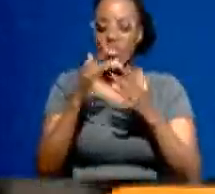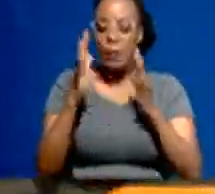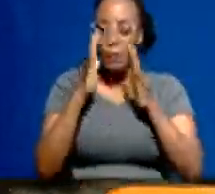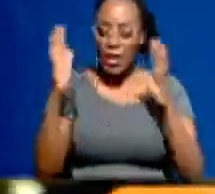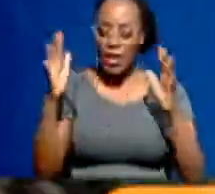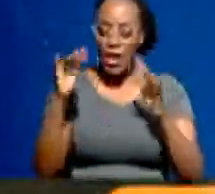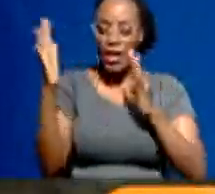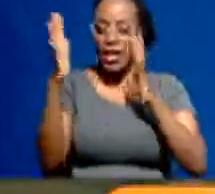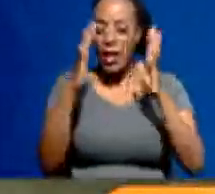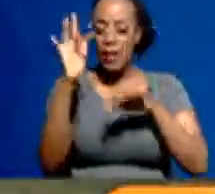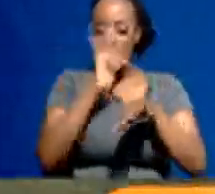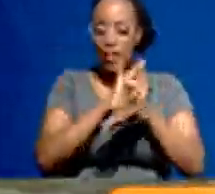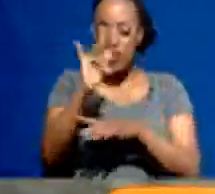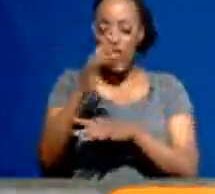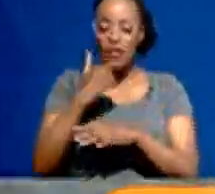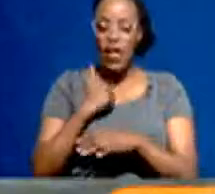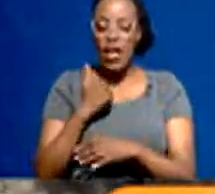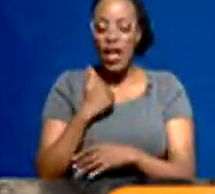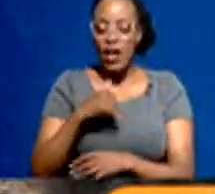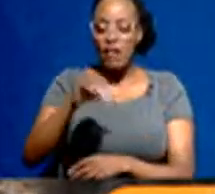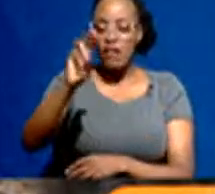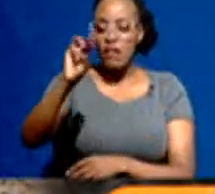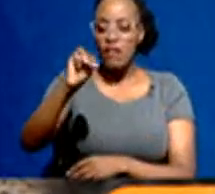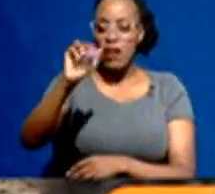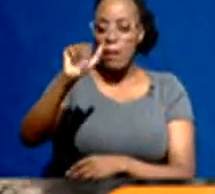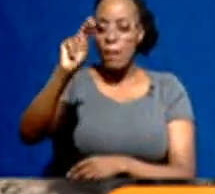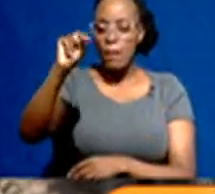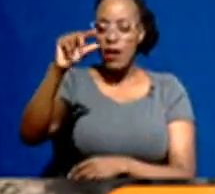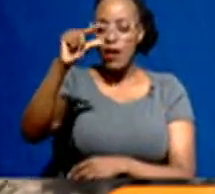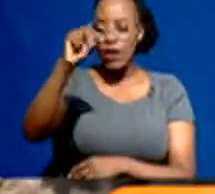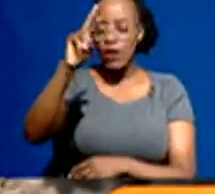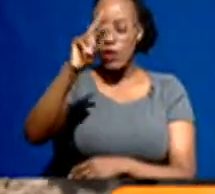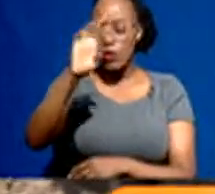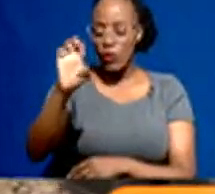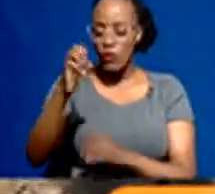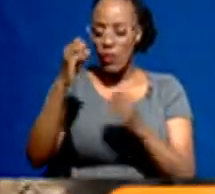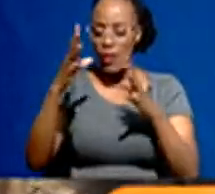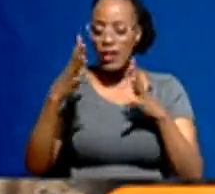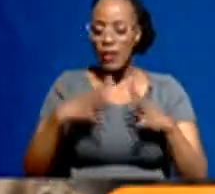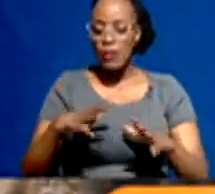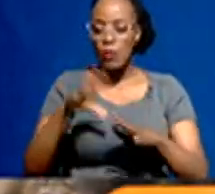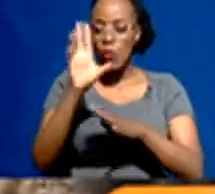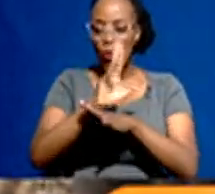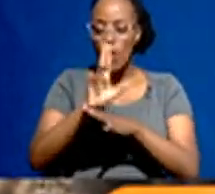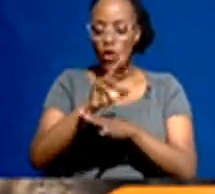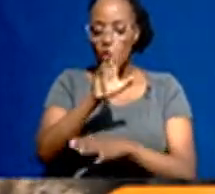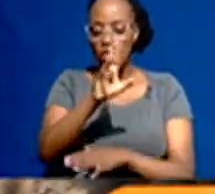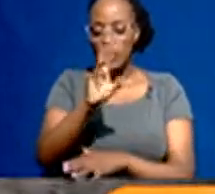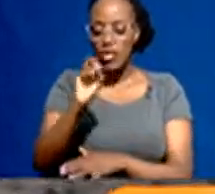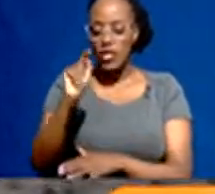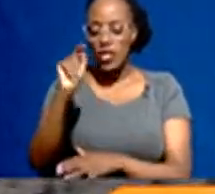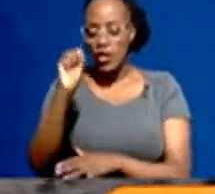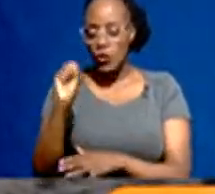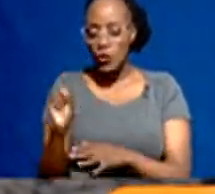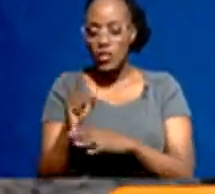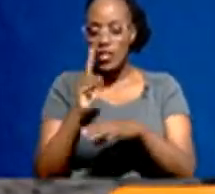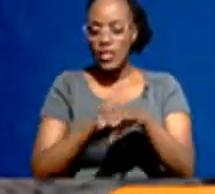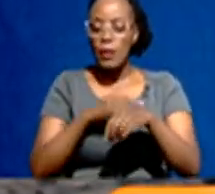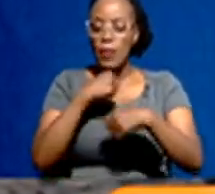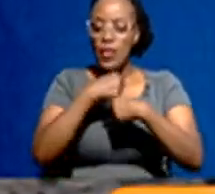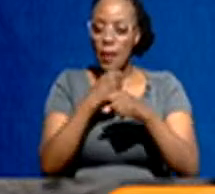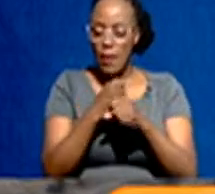to the decline of mangrove forest cover. Hapa watu walikuwa wakitumia sana zile roots. Wakikata, wakitengeneza hiyo